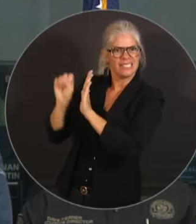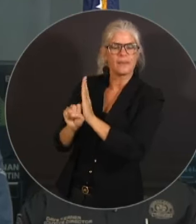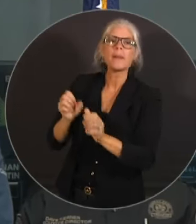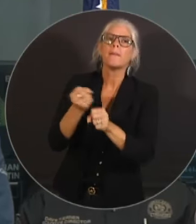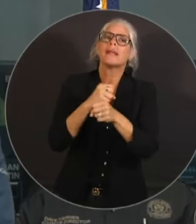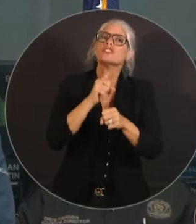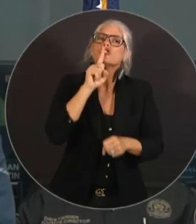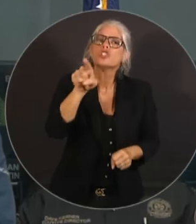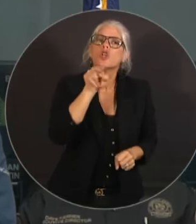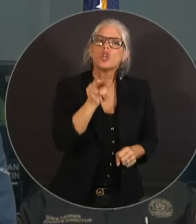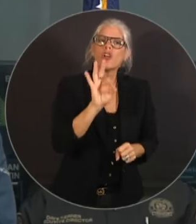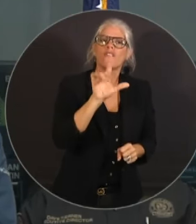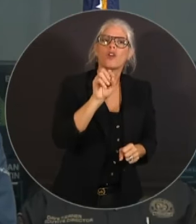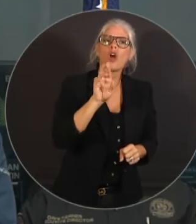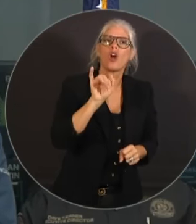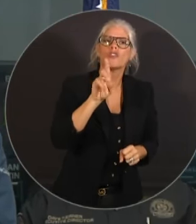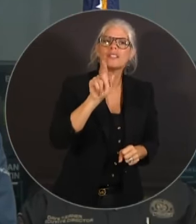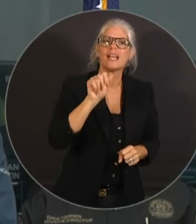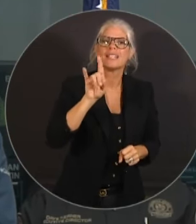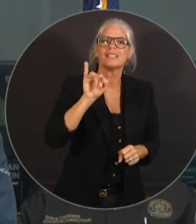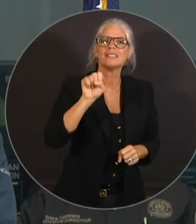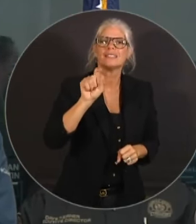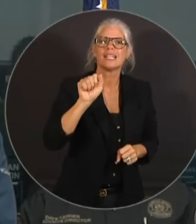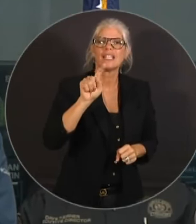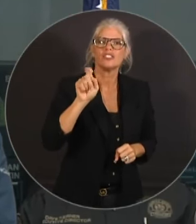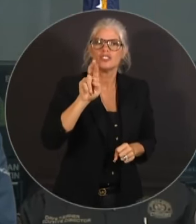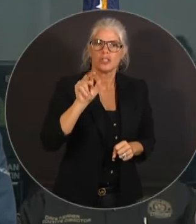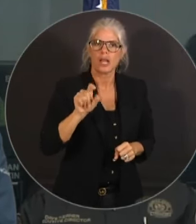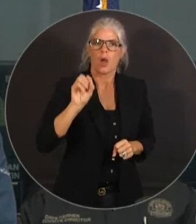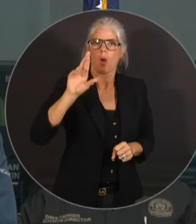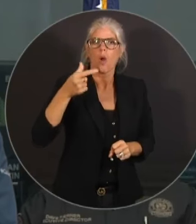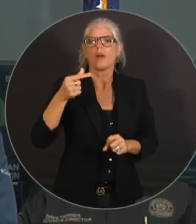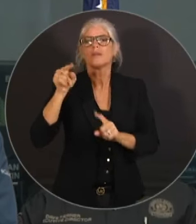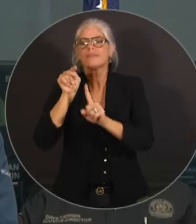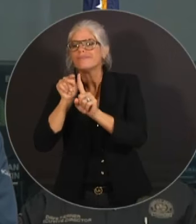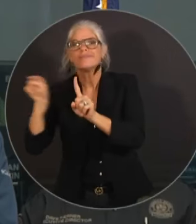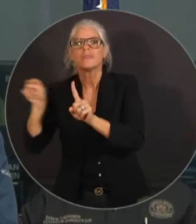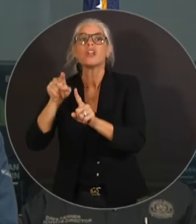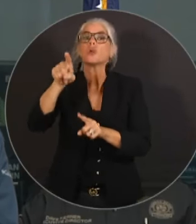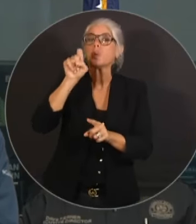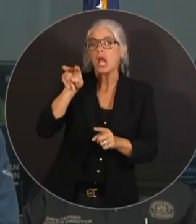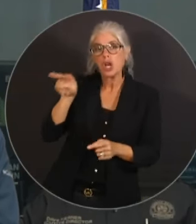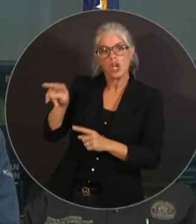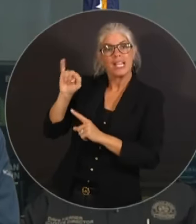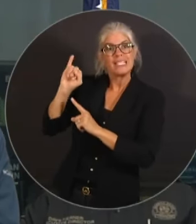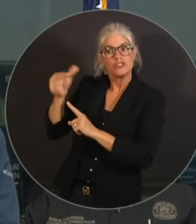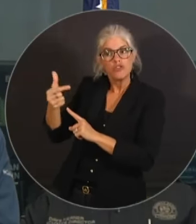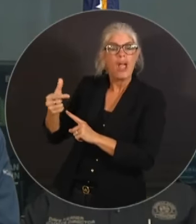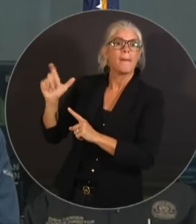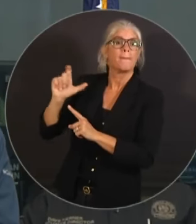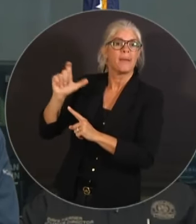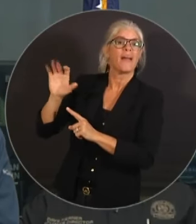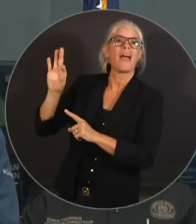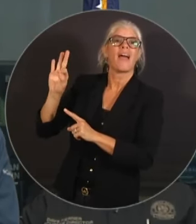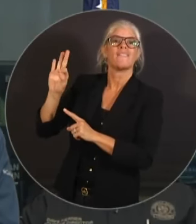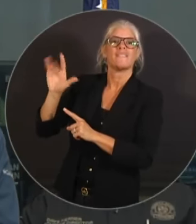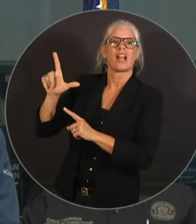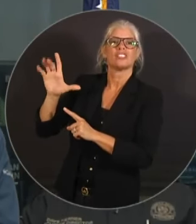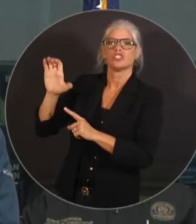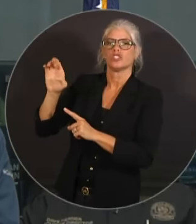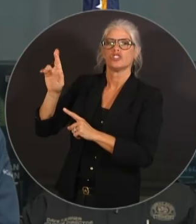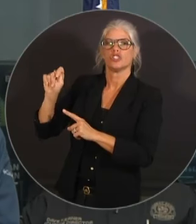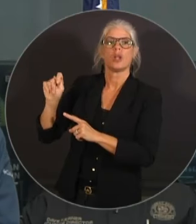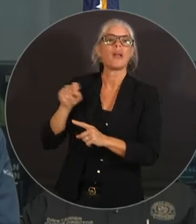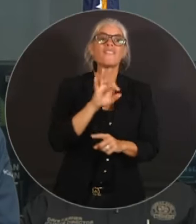floridadisaster.org for the latest updates. You can always follow us on X and Instagram at FLSERT, that's at Florida CERT, and Facebook at